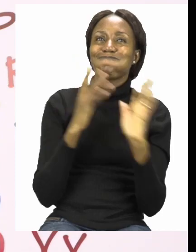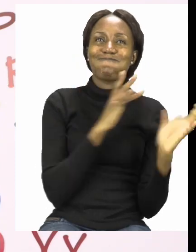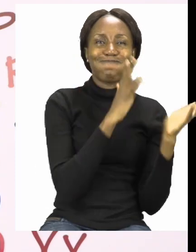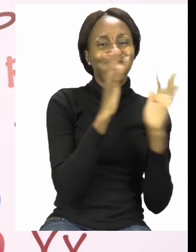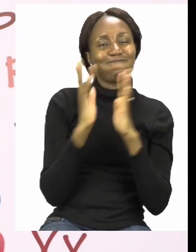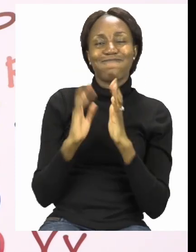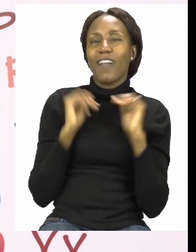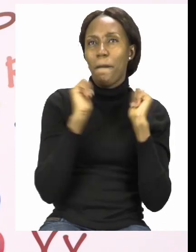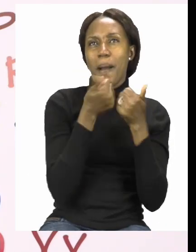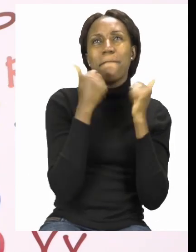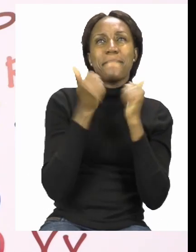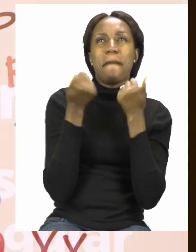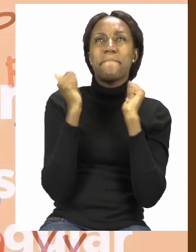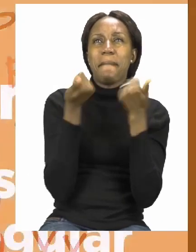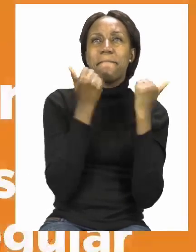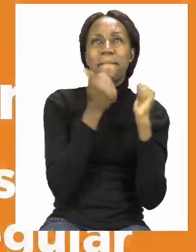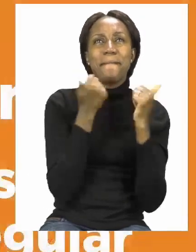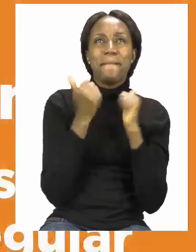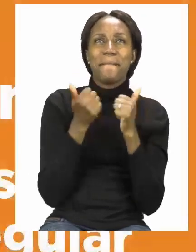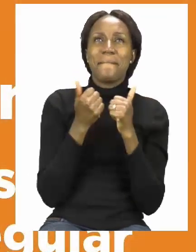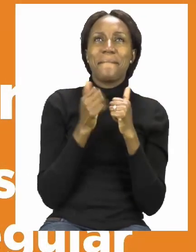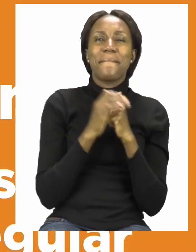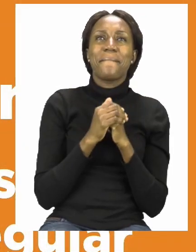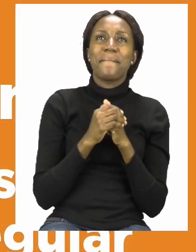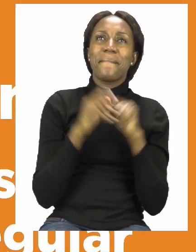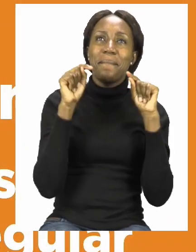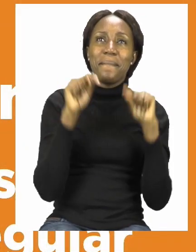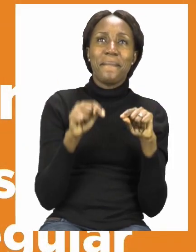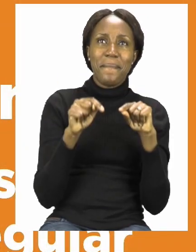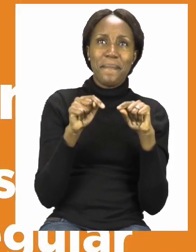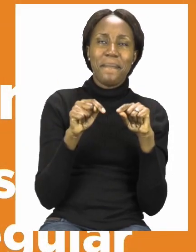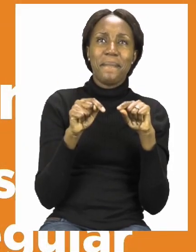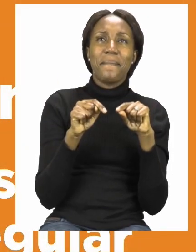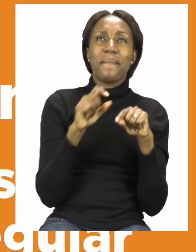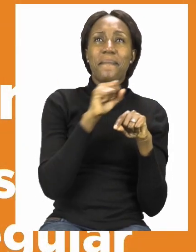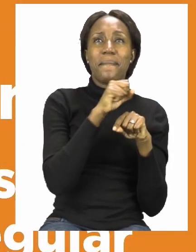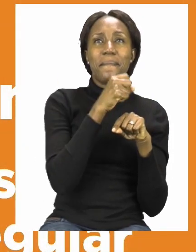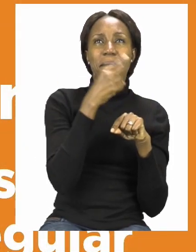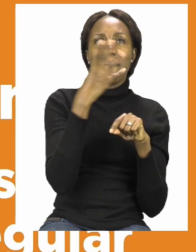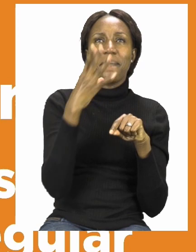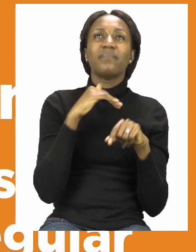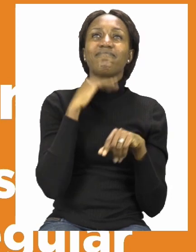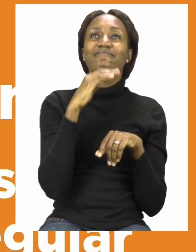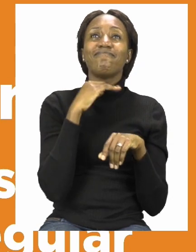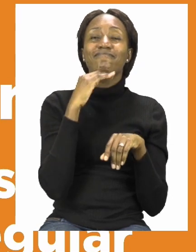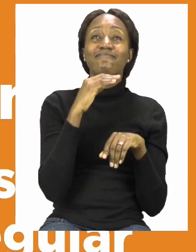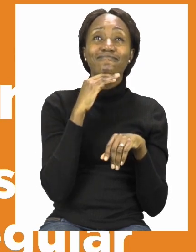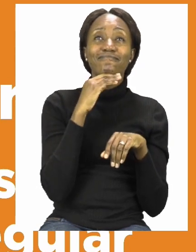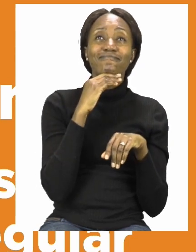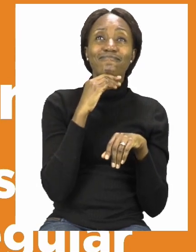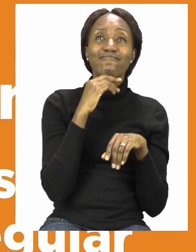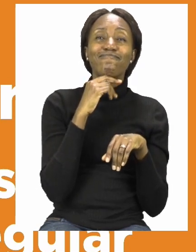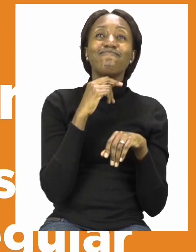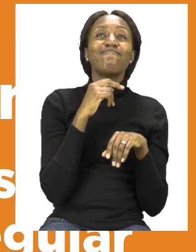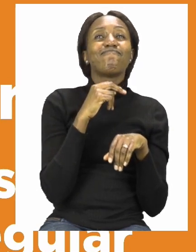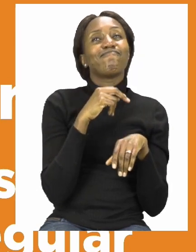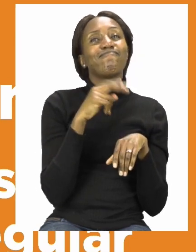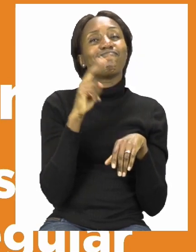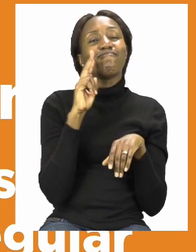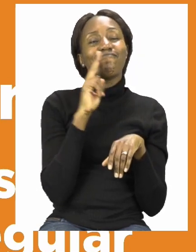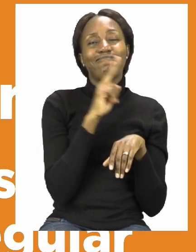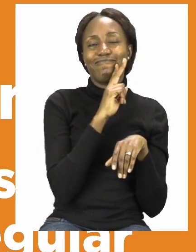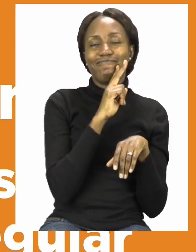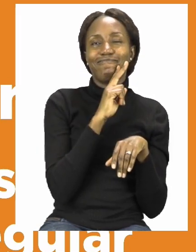Yay! Good job, everyone! For today's lesson, we will be talking about problem solving